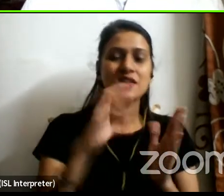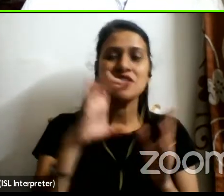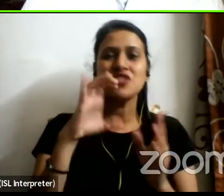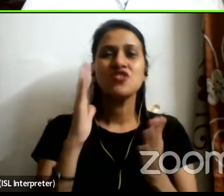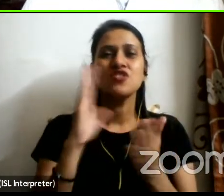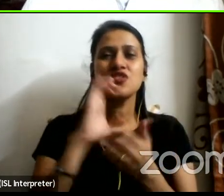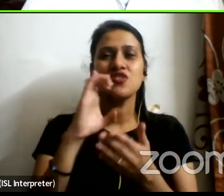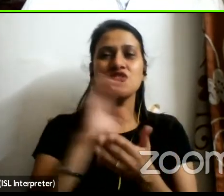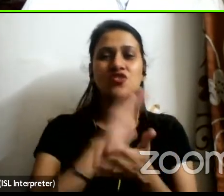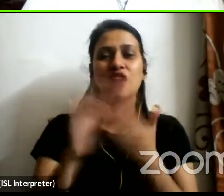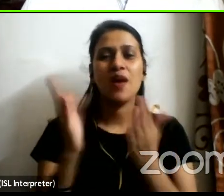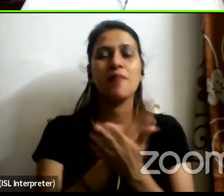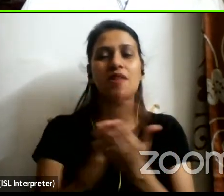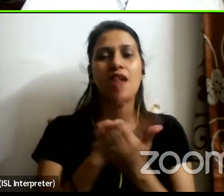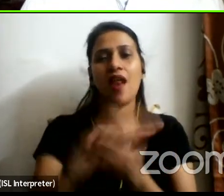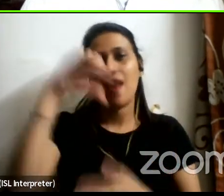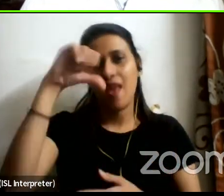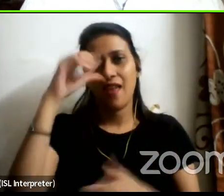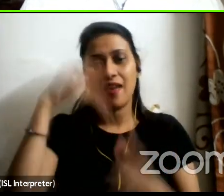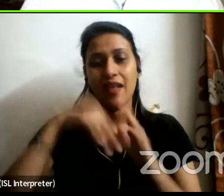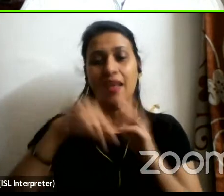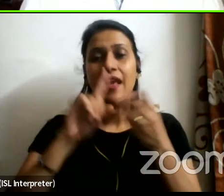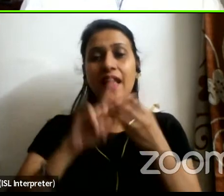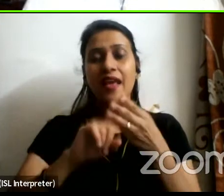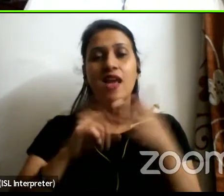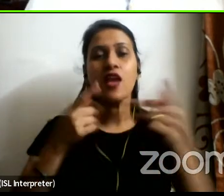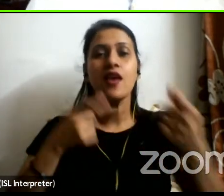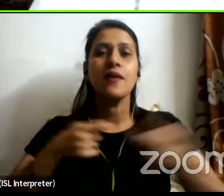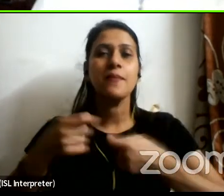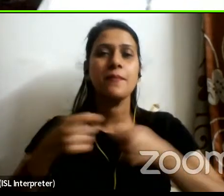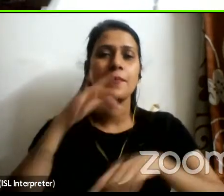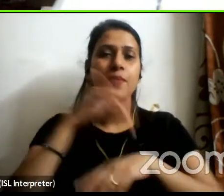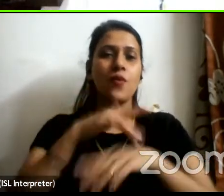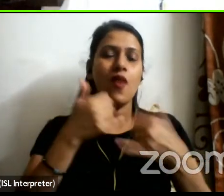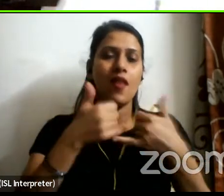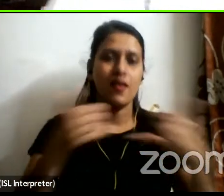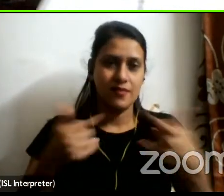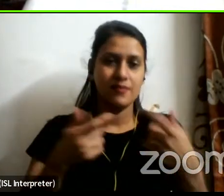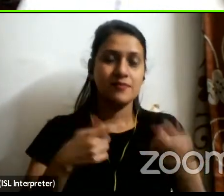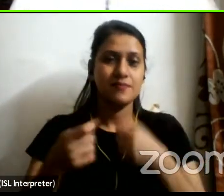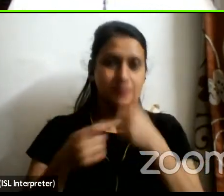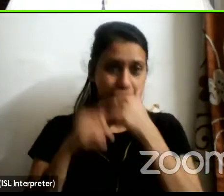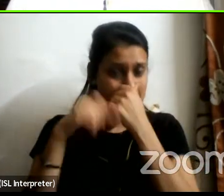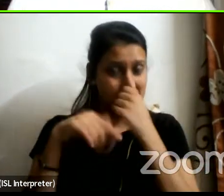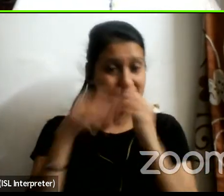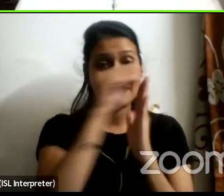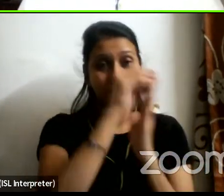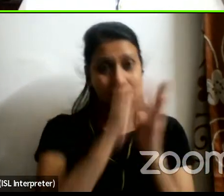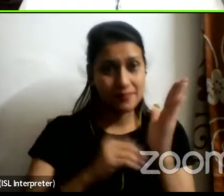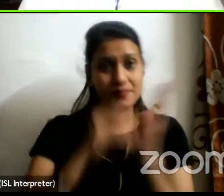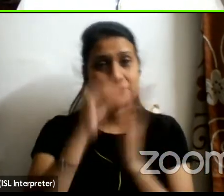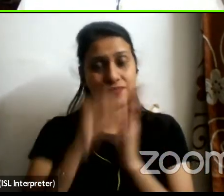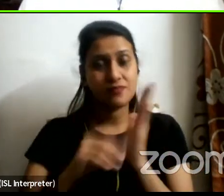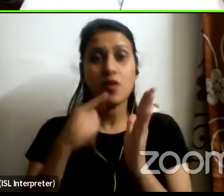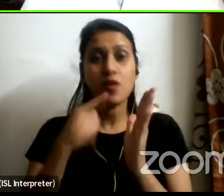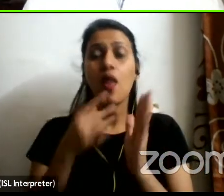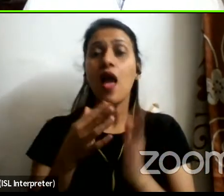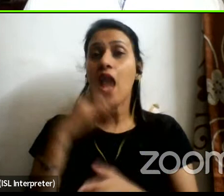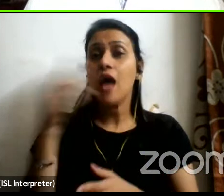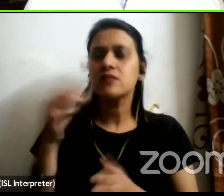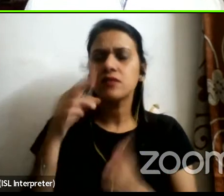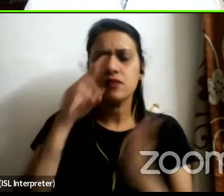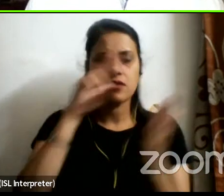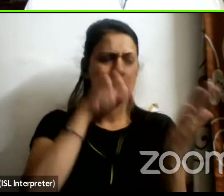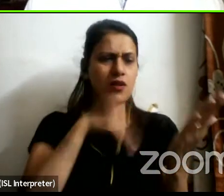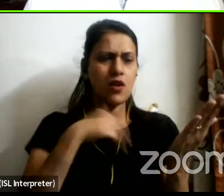the e-commerce segment. There is a significant part of the chapter where it also asks the reader to think about